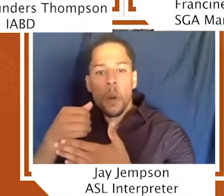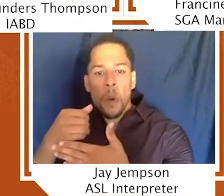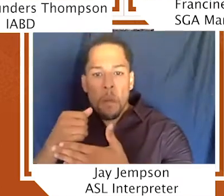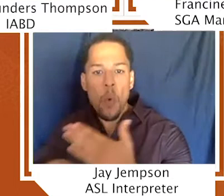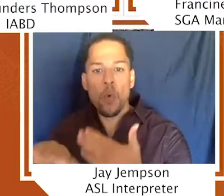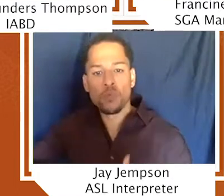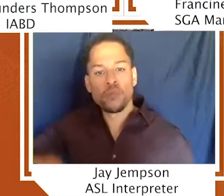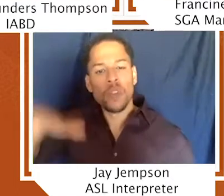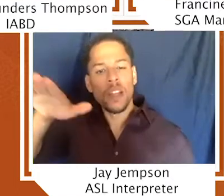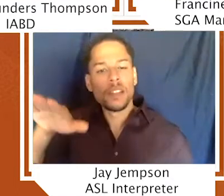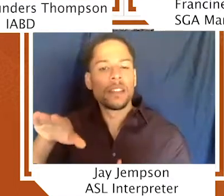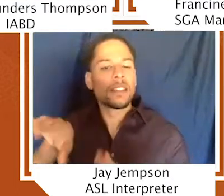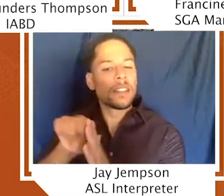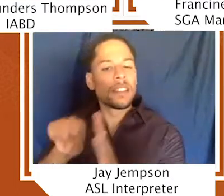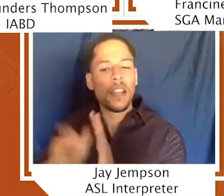deep.